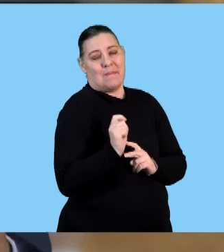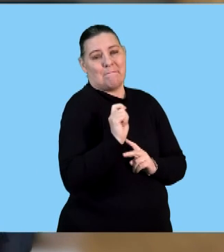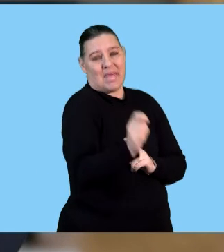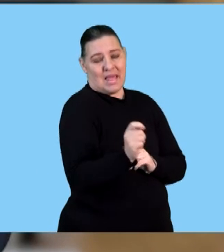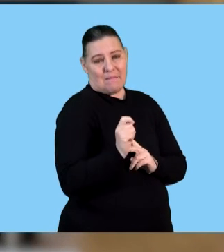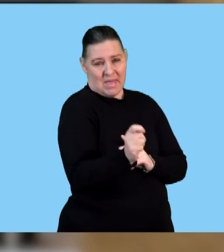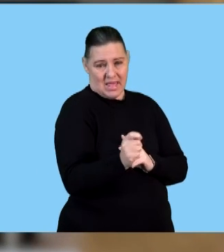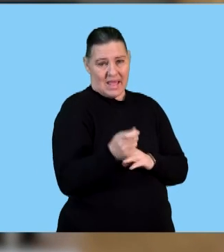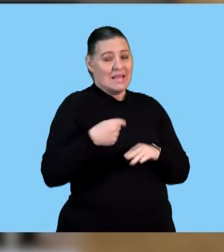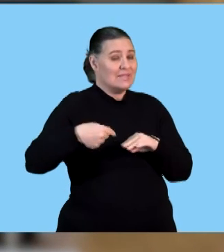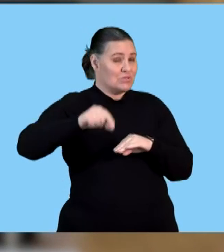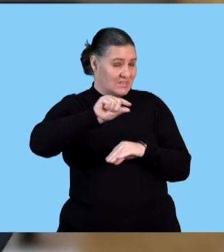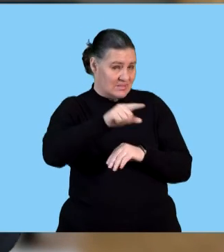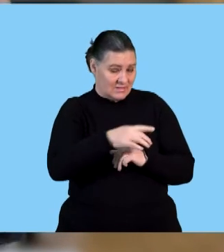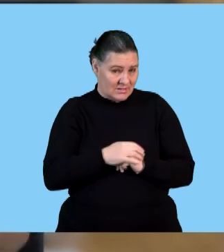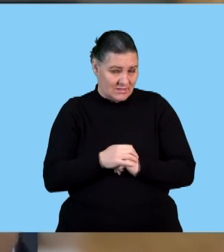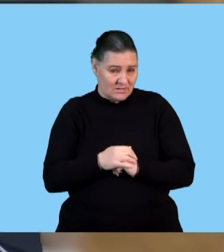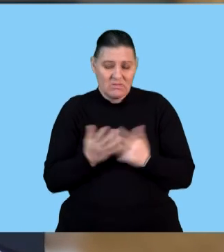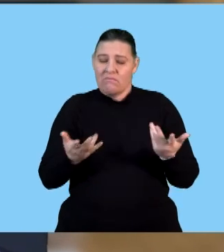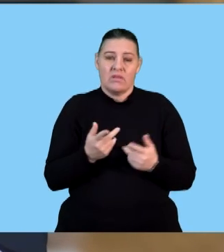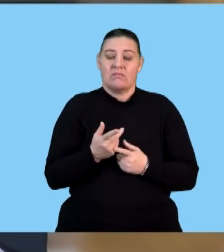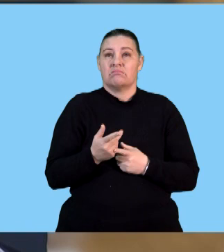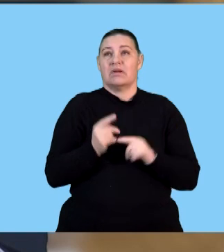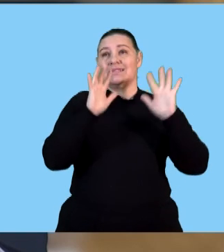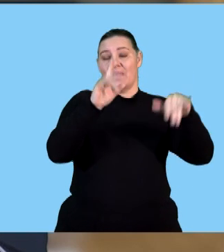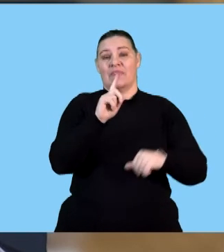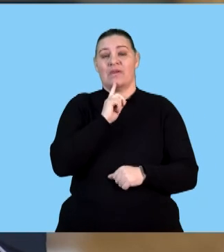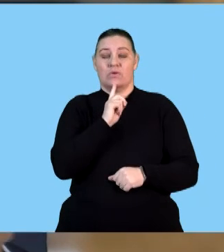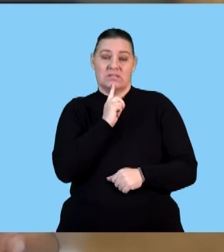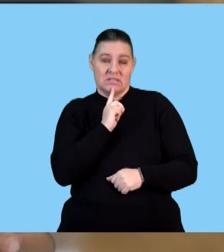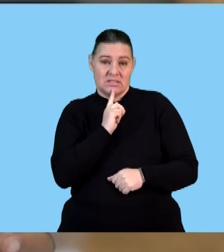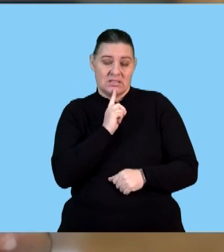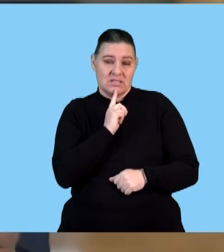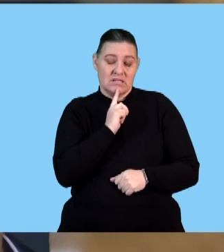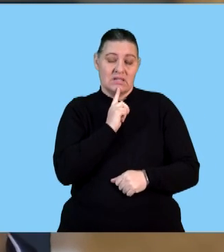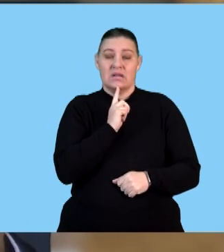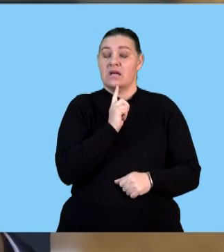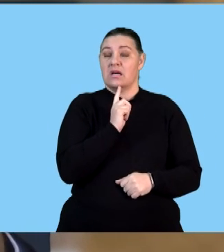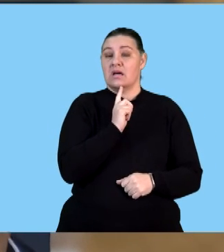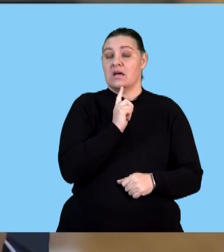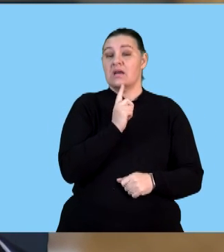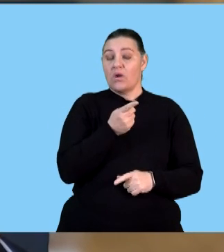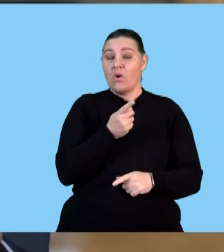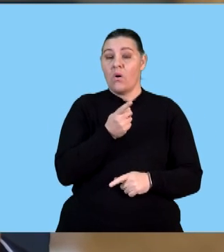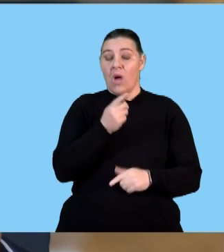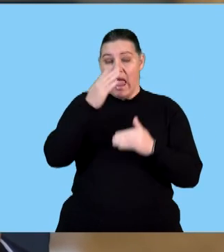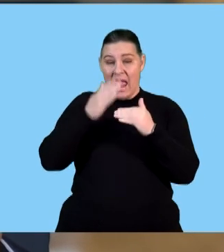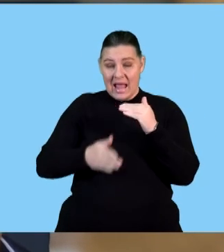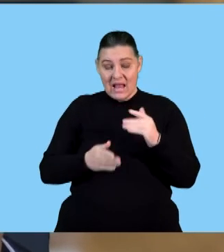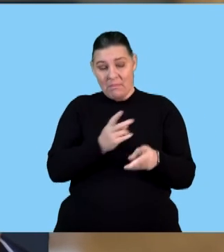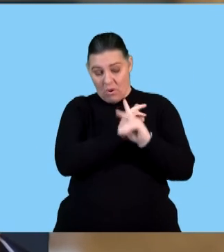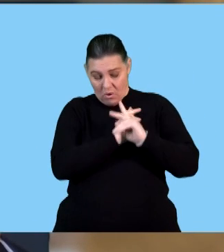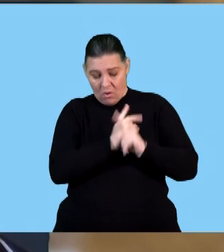interest. So instead of, let's say you borrow 10,000 Rand, at the end of it all, you pay back 11,000